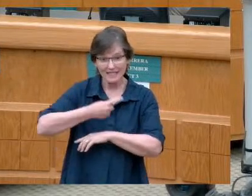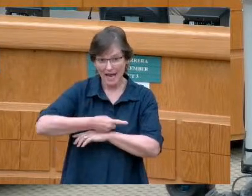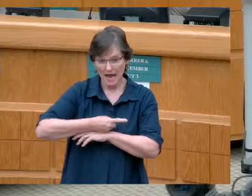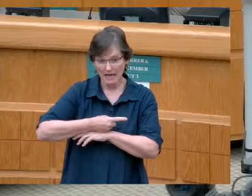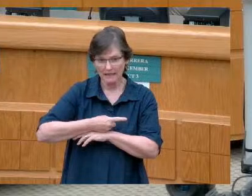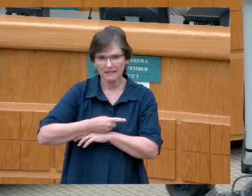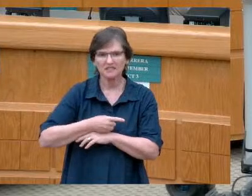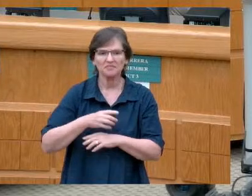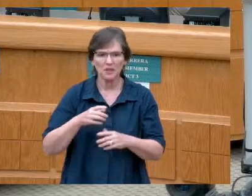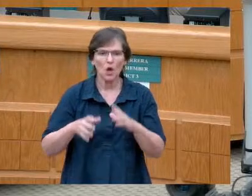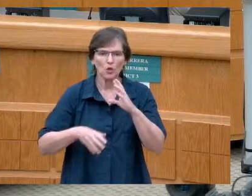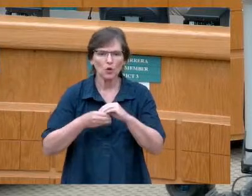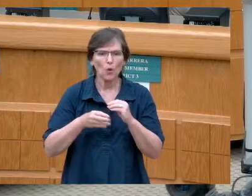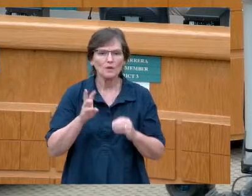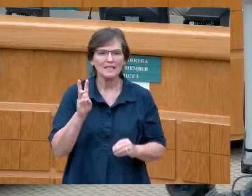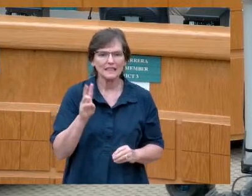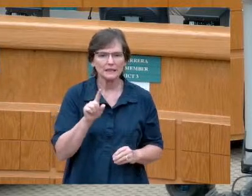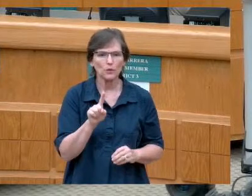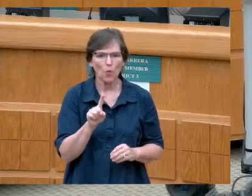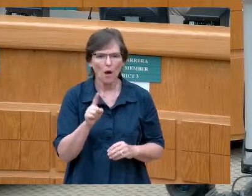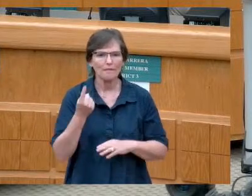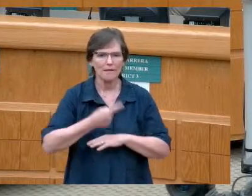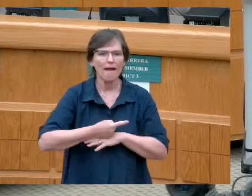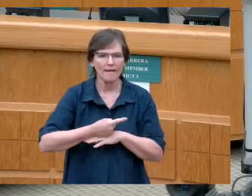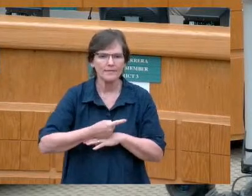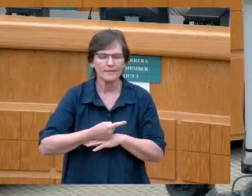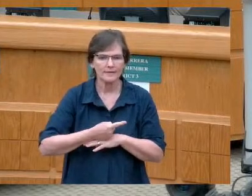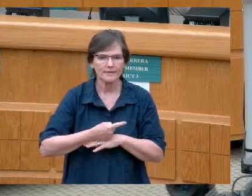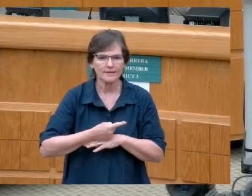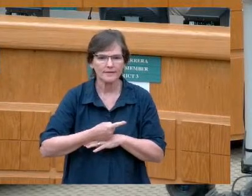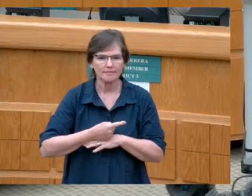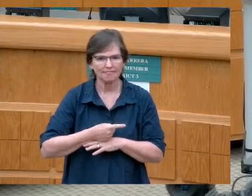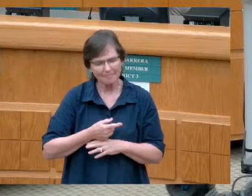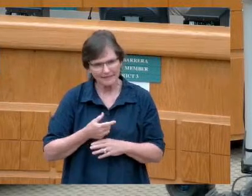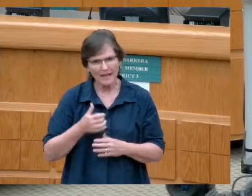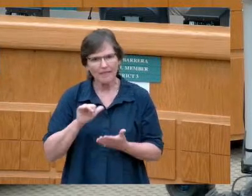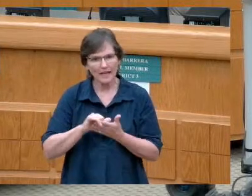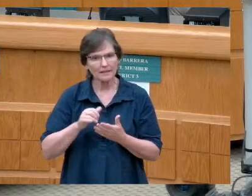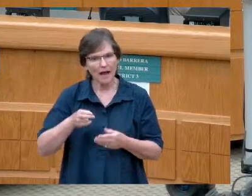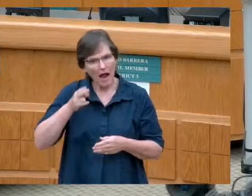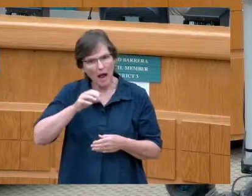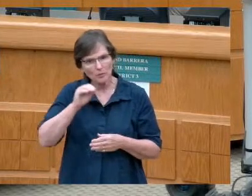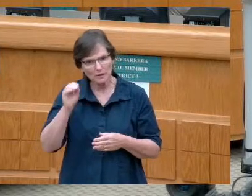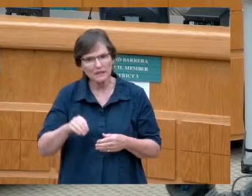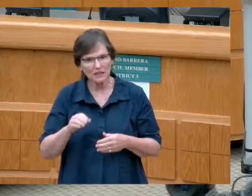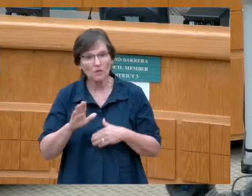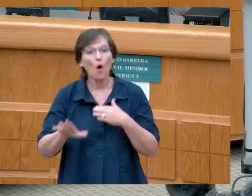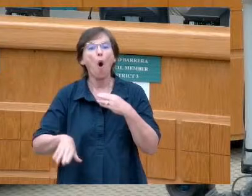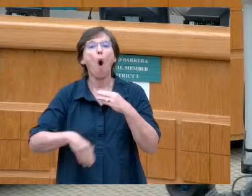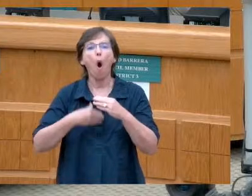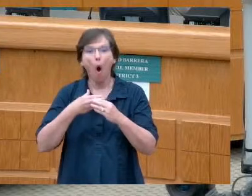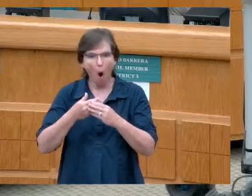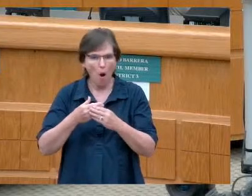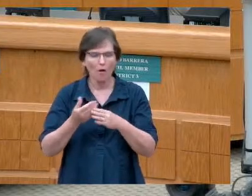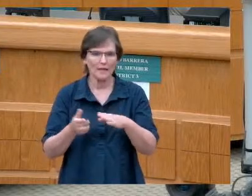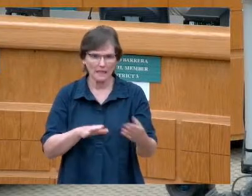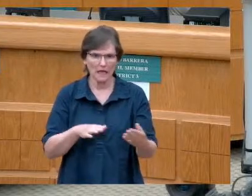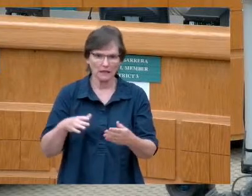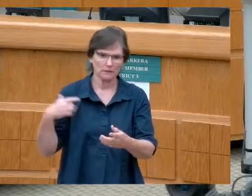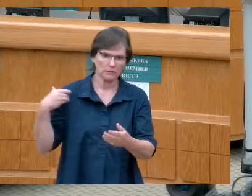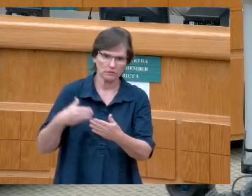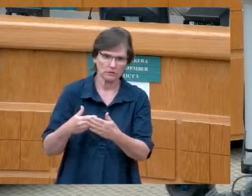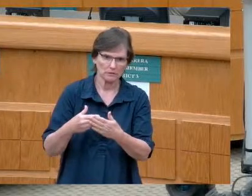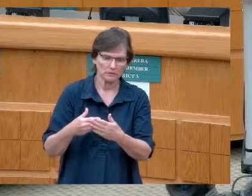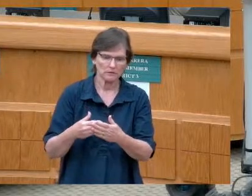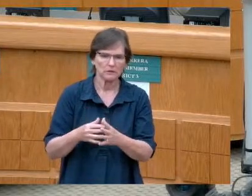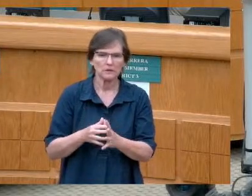is 25% of all the deaths are just in the past week, the past 7 days. Each of those days had a significant number, 10s